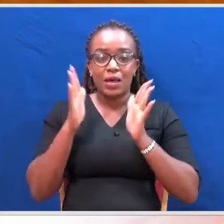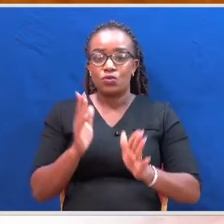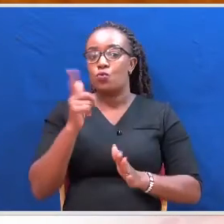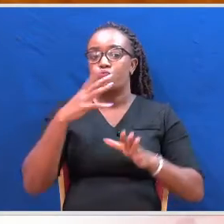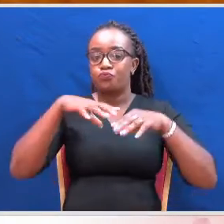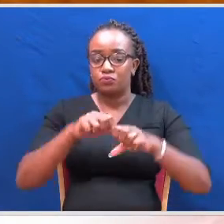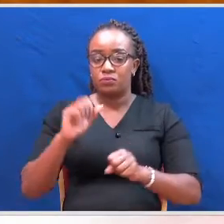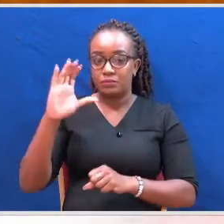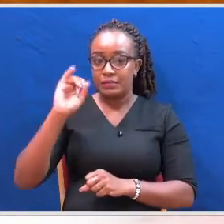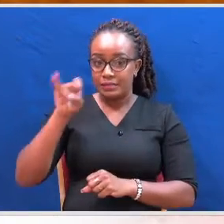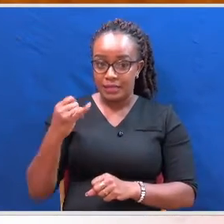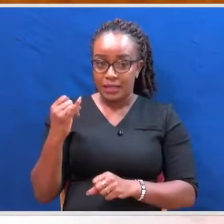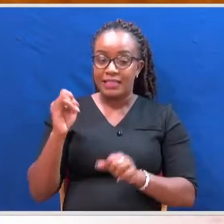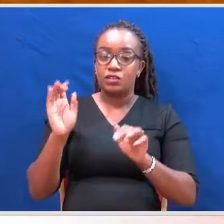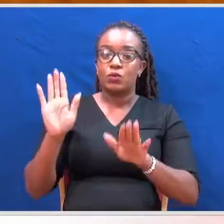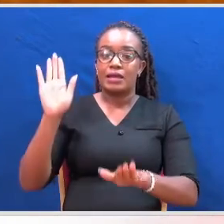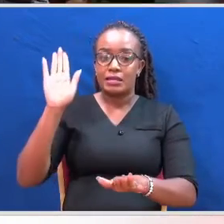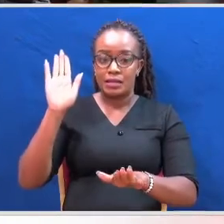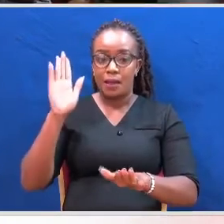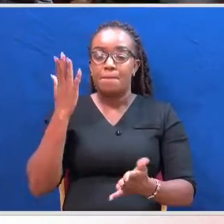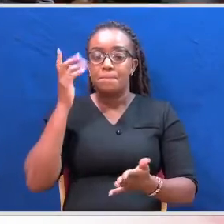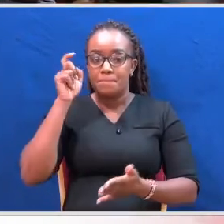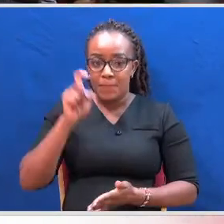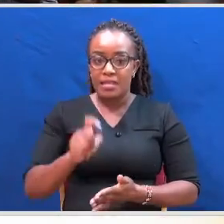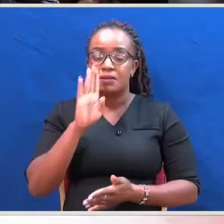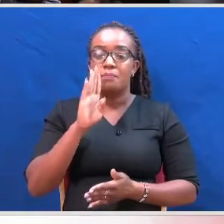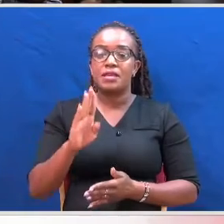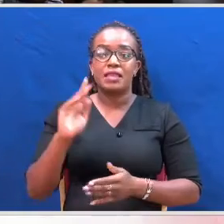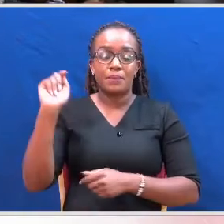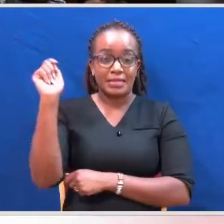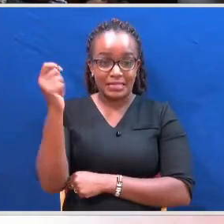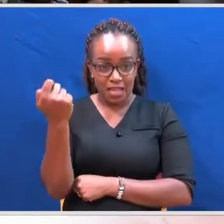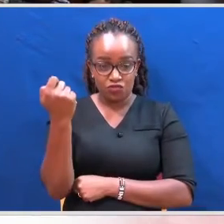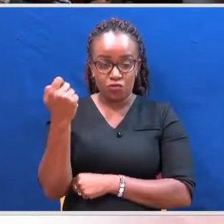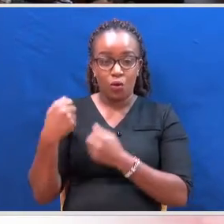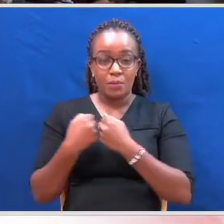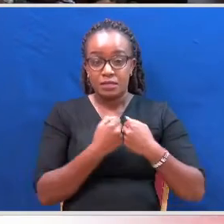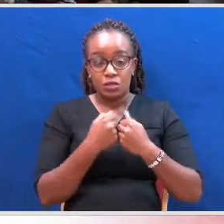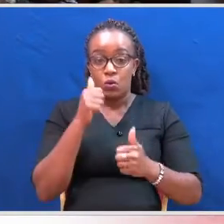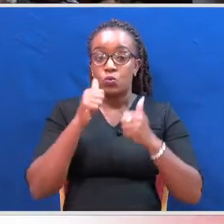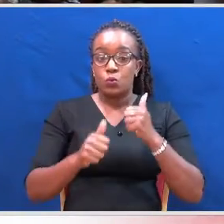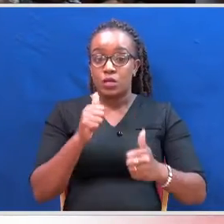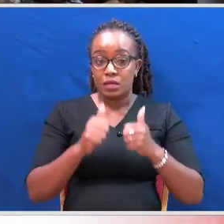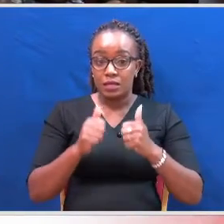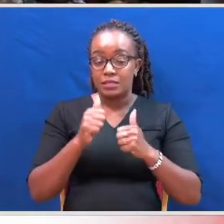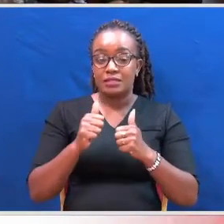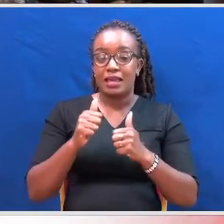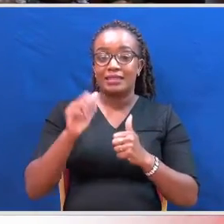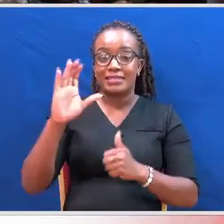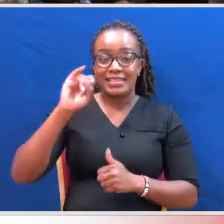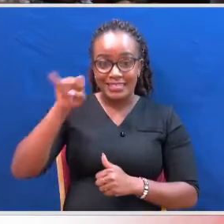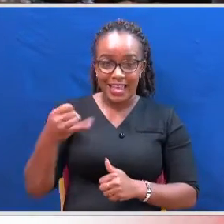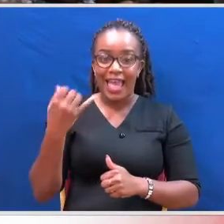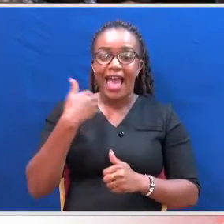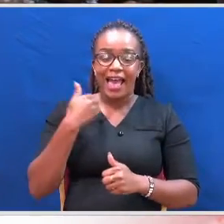or her swearing in is set to coincide with the presidential race, where the Chief Justice has played a pivotal role in the past